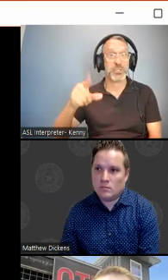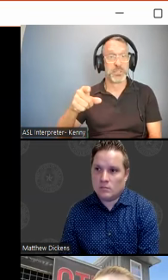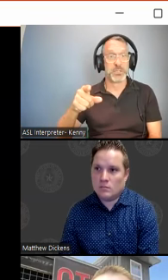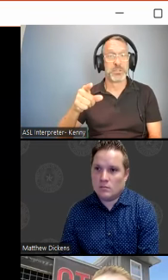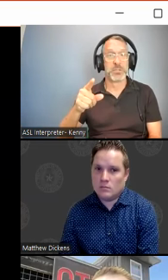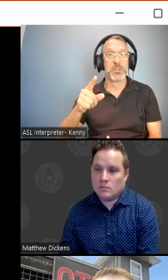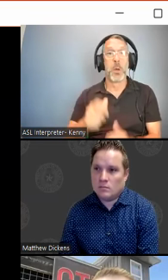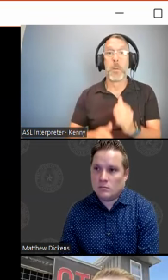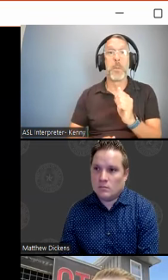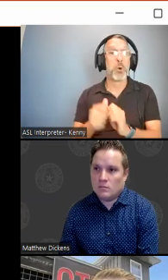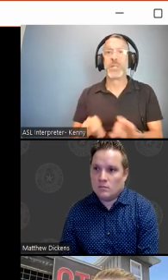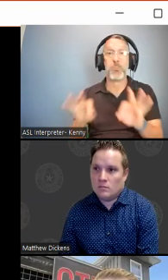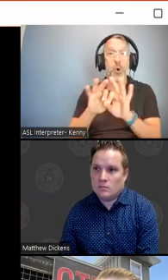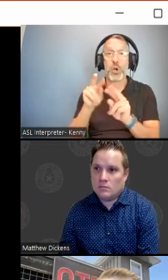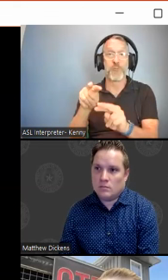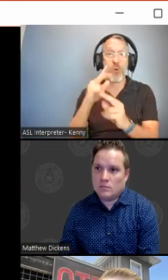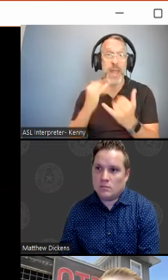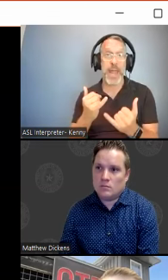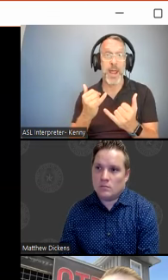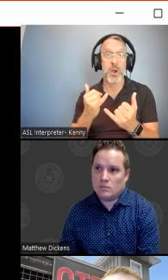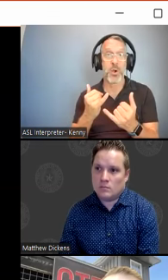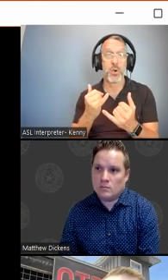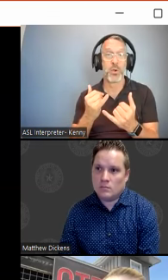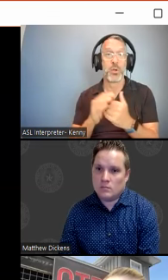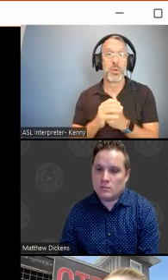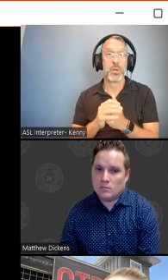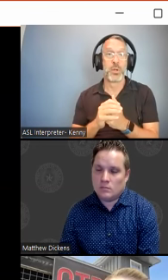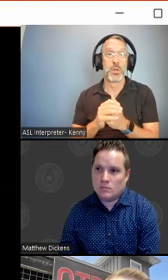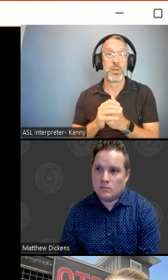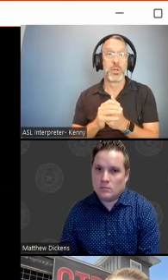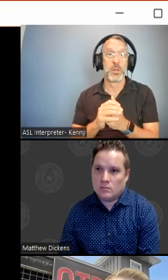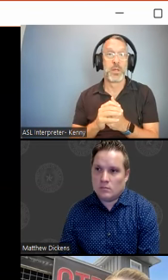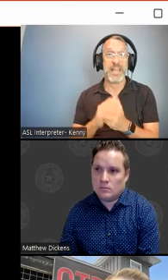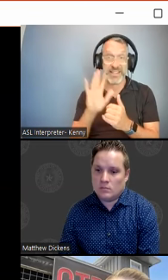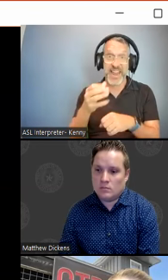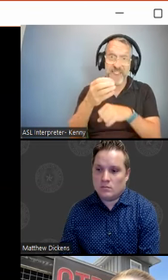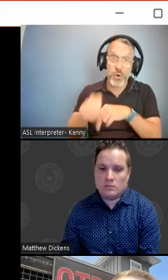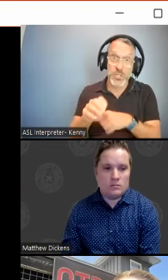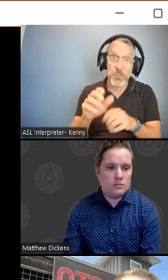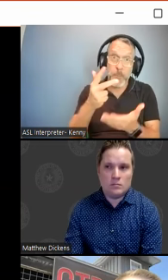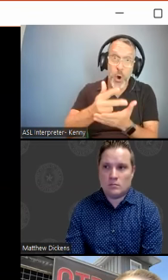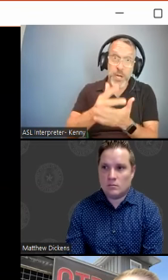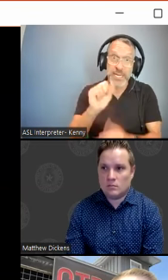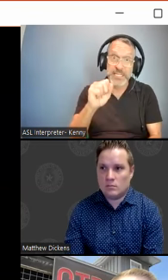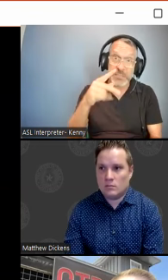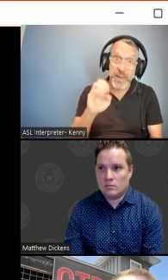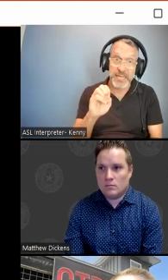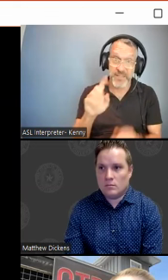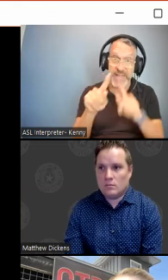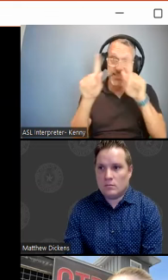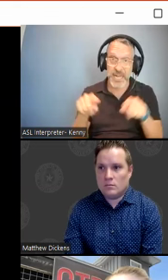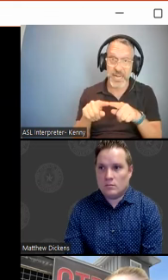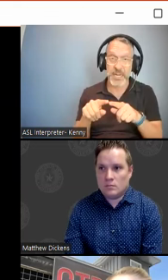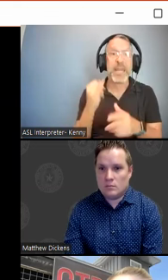thing people have to look for now when it comes to, is this an enforceable parking space, is the sign. If